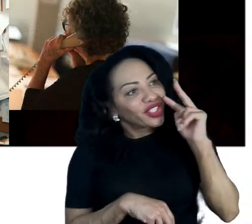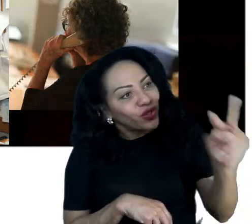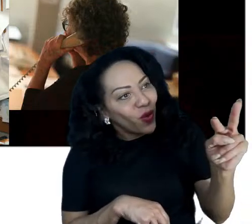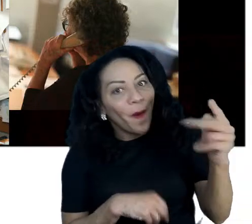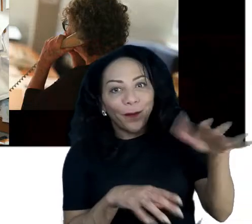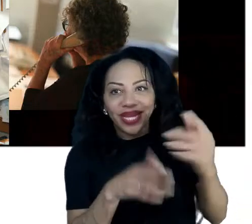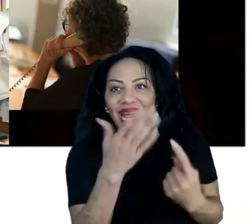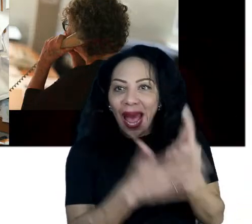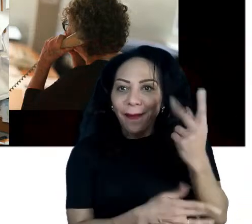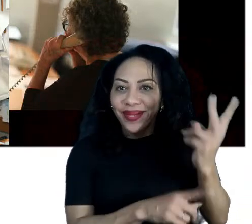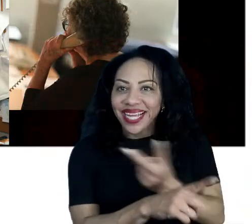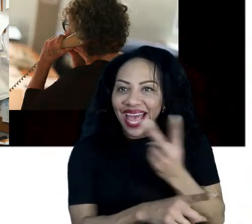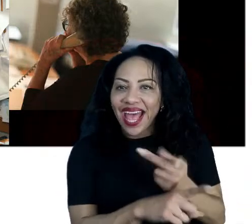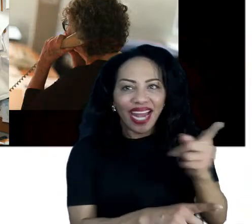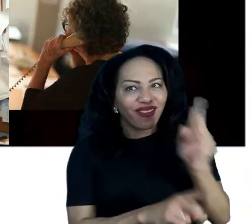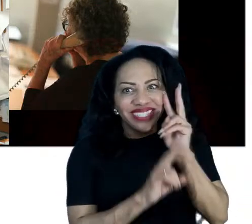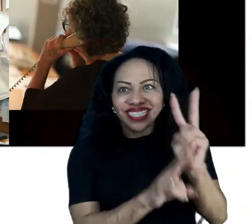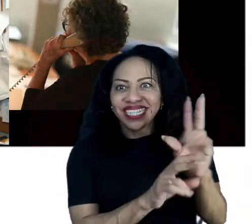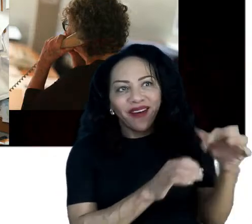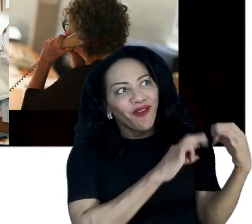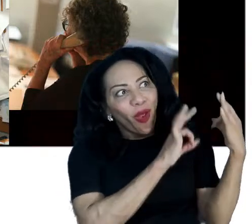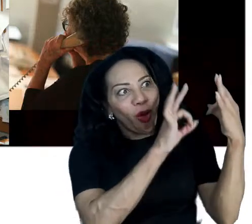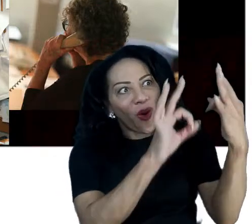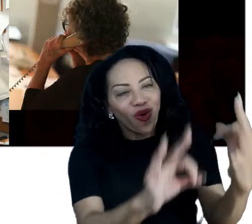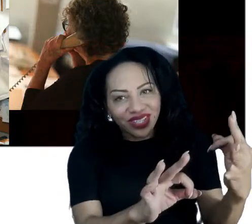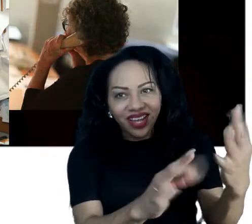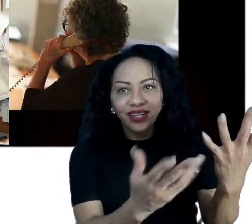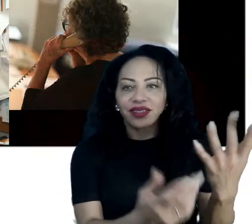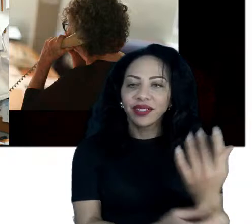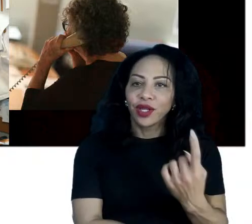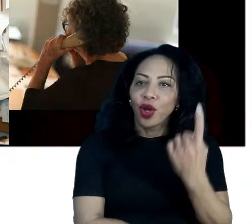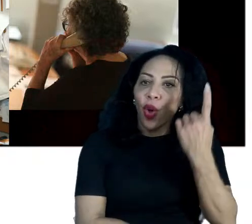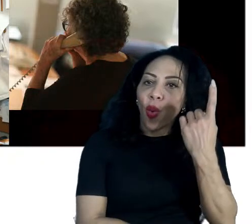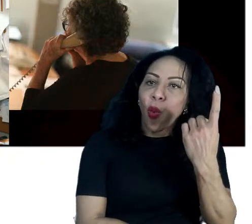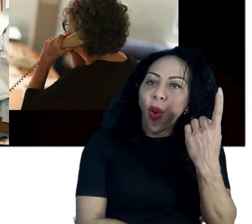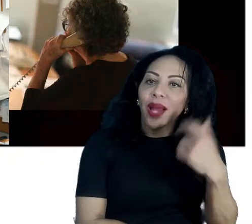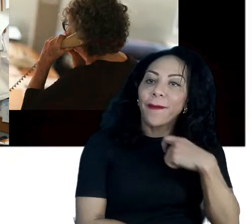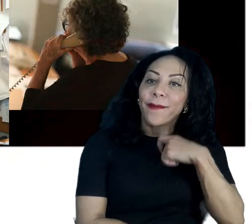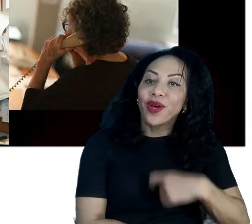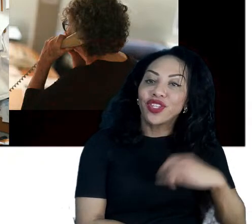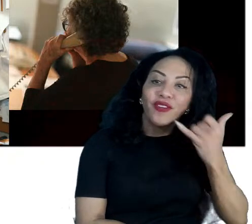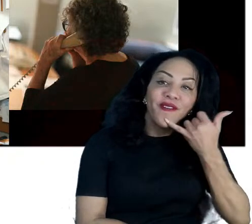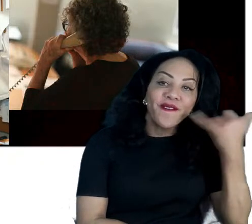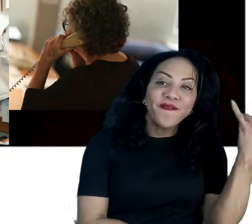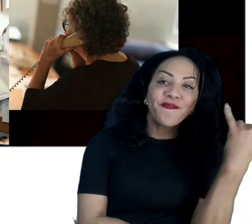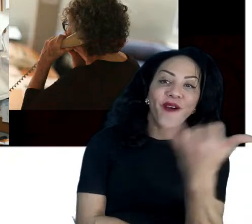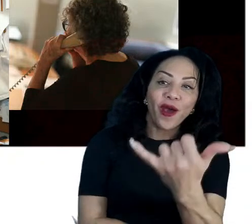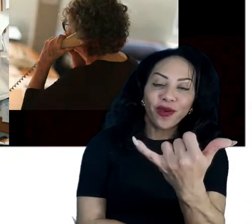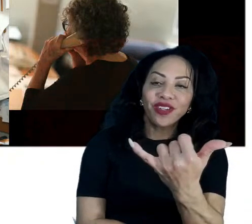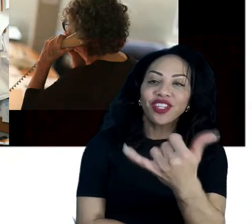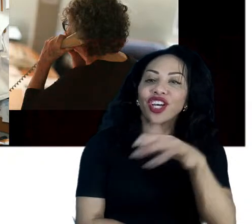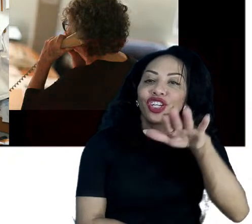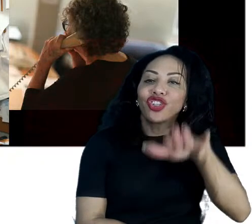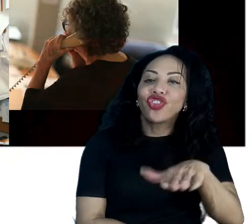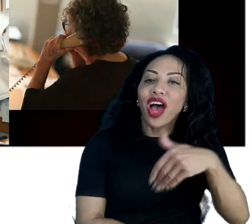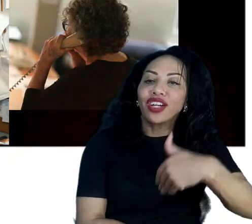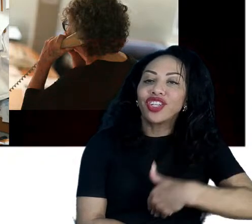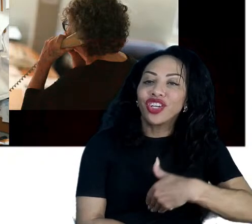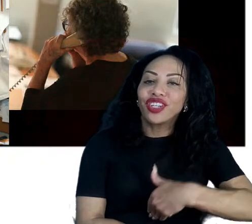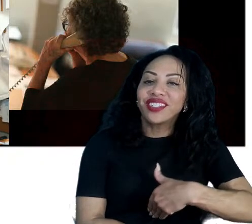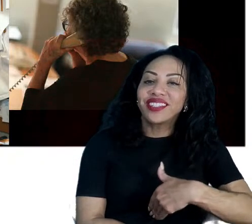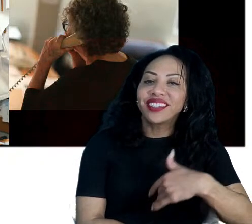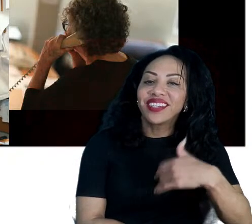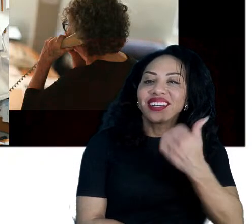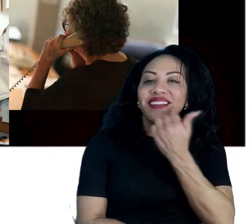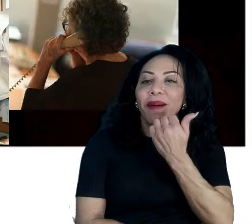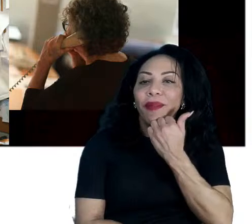So there were loads of moments like that. Somebody phoned their childhood number, but the PBX exchange transferred them to another phone in the space, and